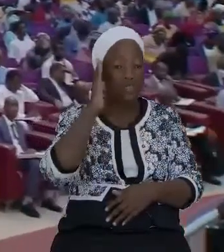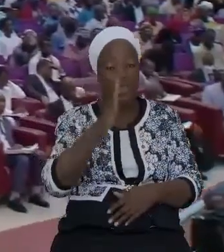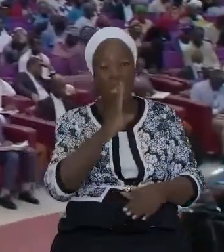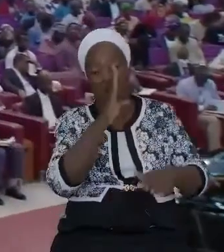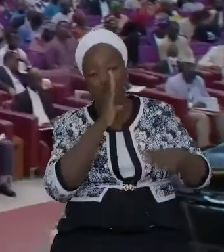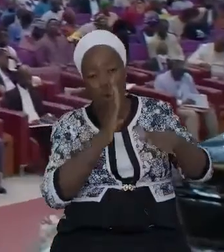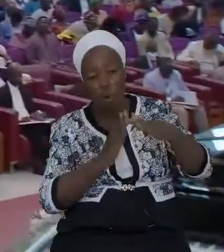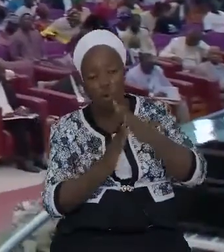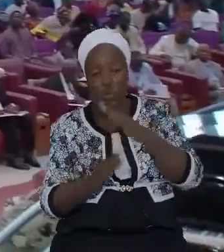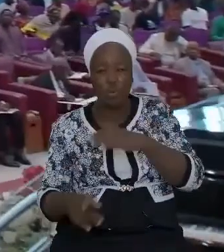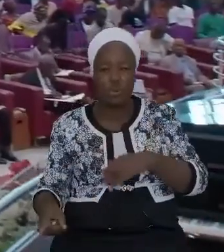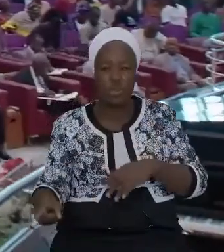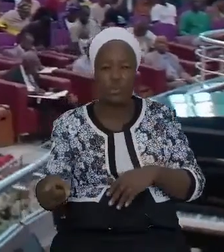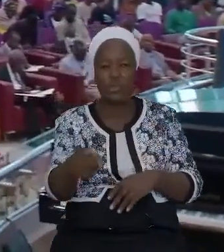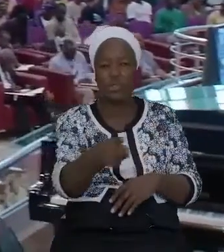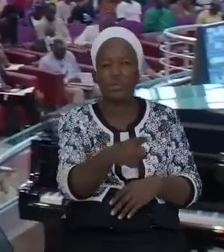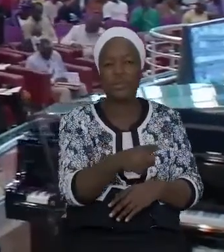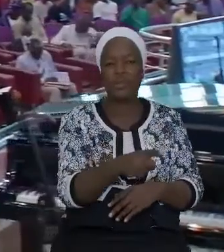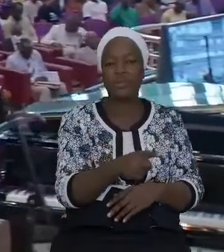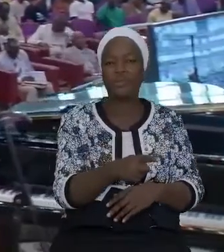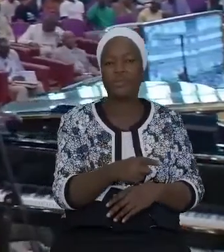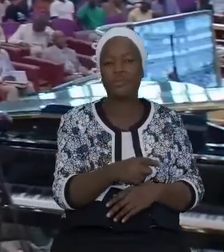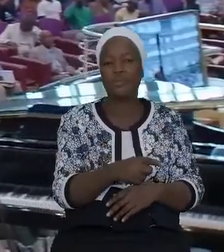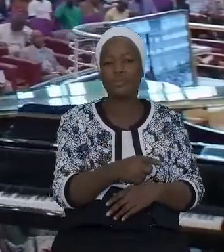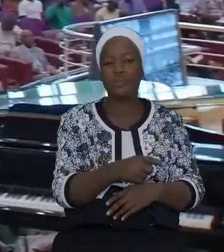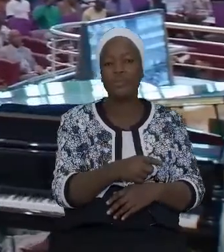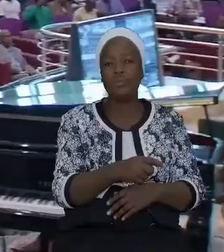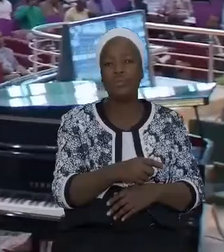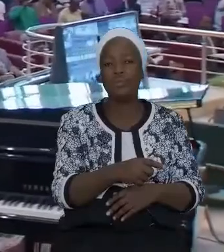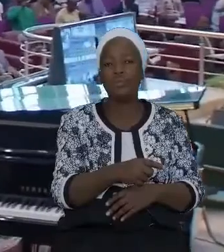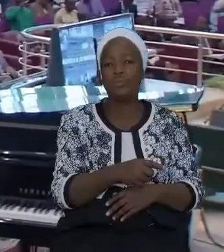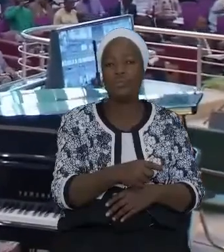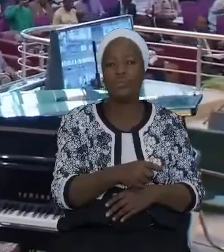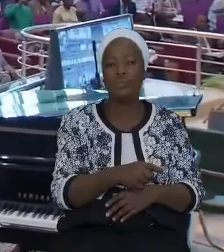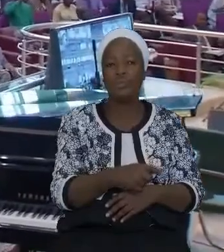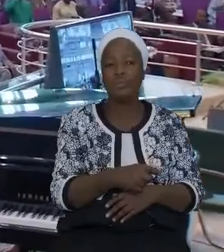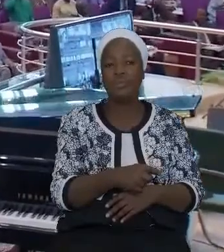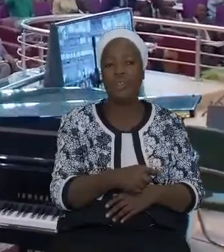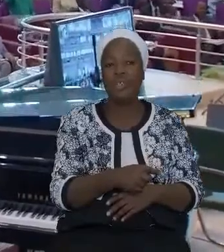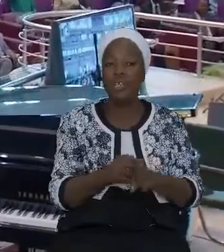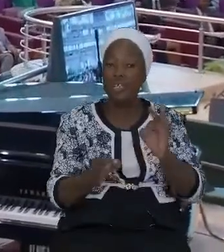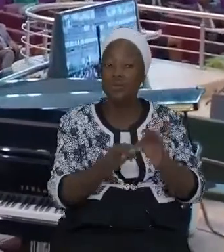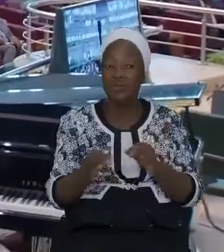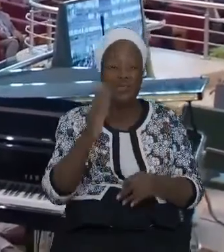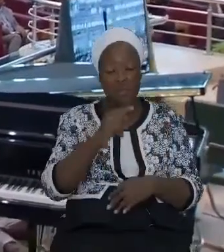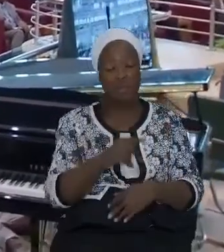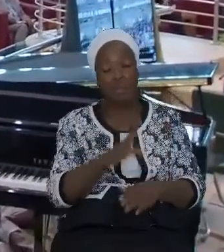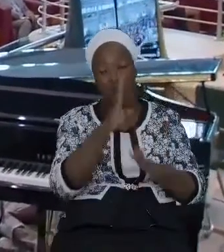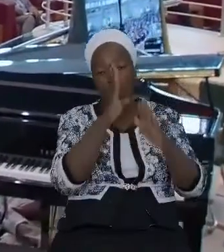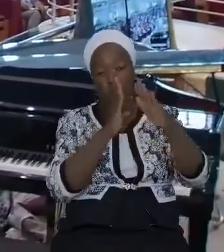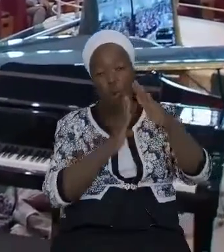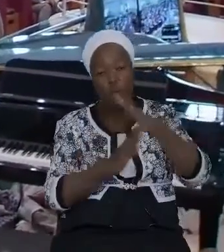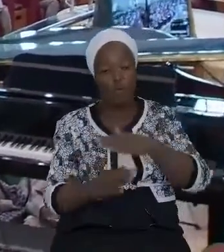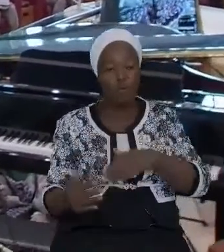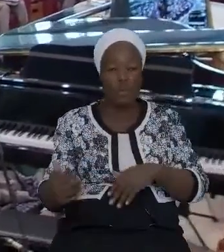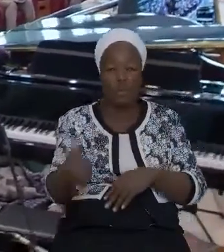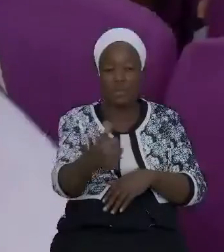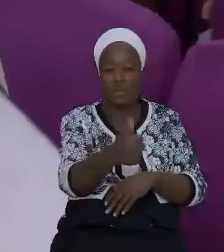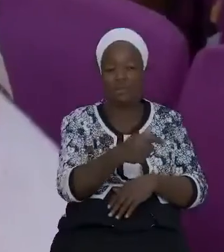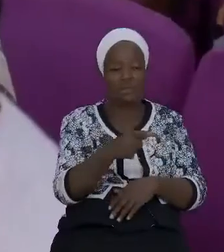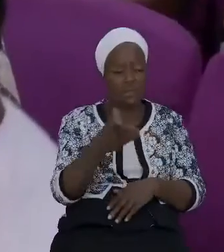humble themselves. There are times when somebody is going through a